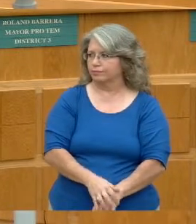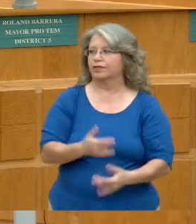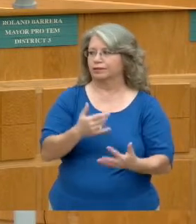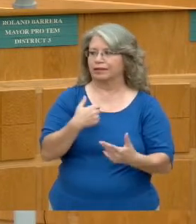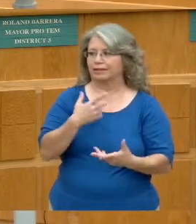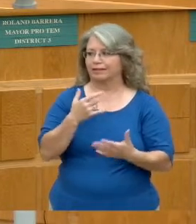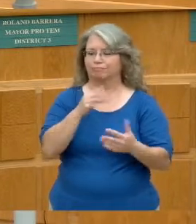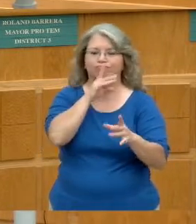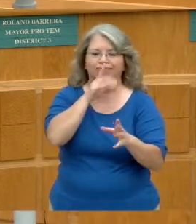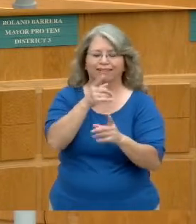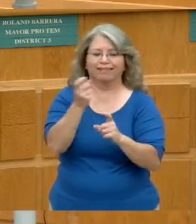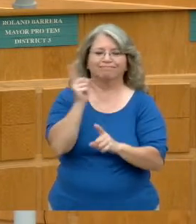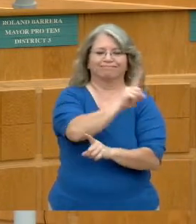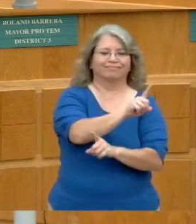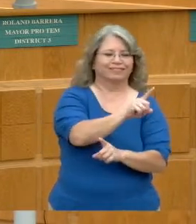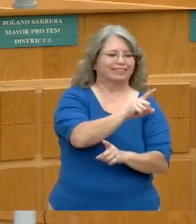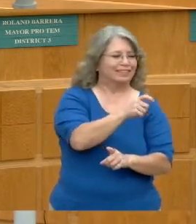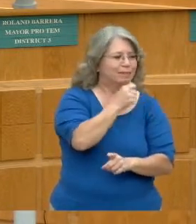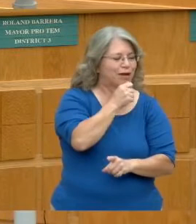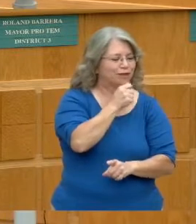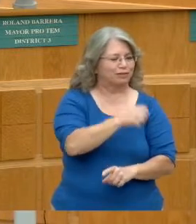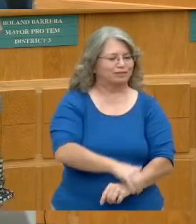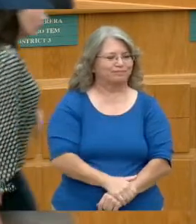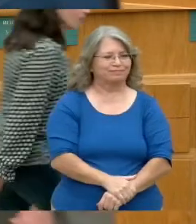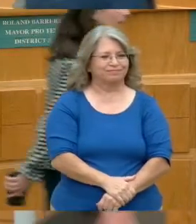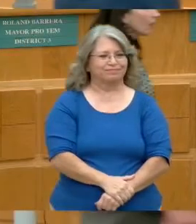Take your time. otherwise it doesn't get recorded.